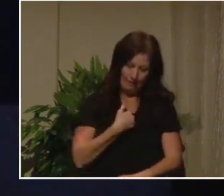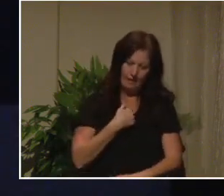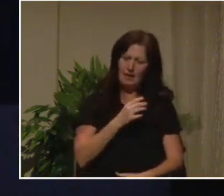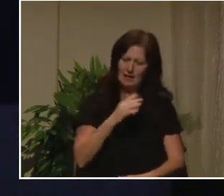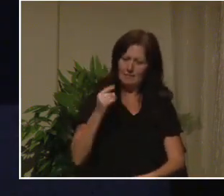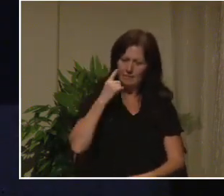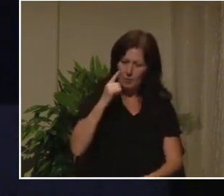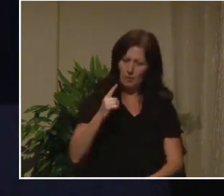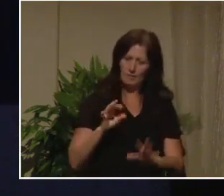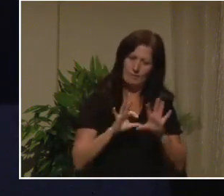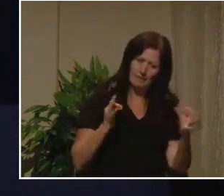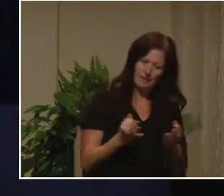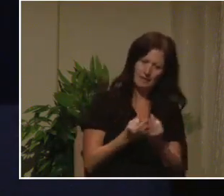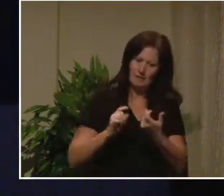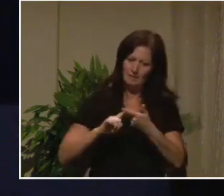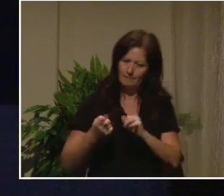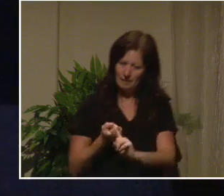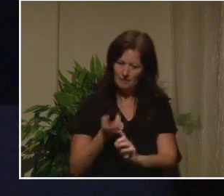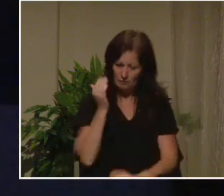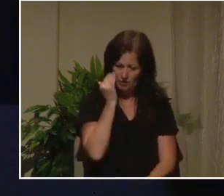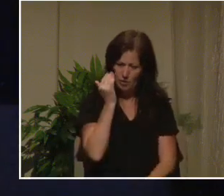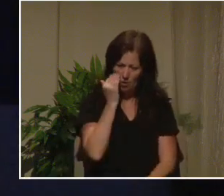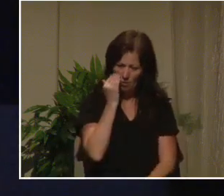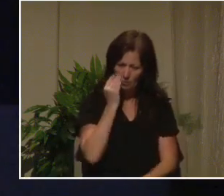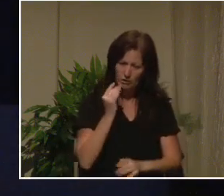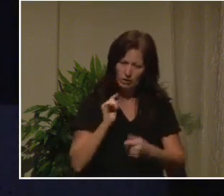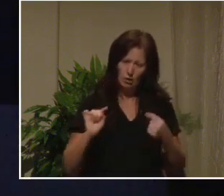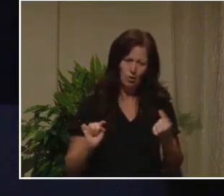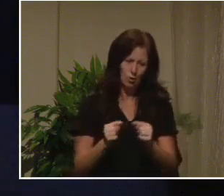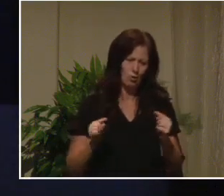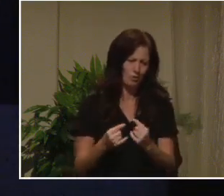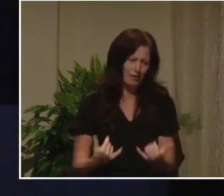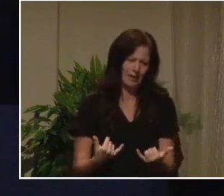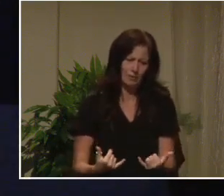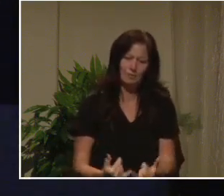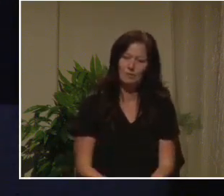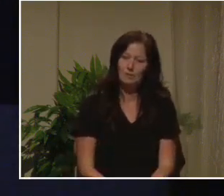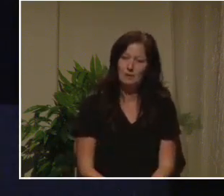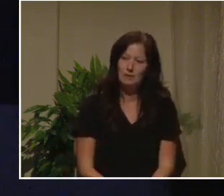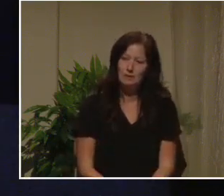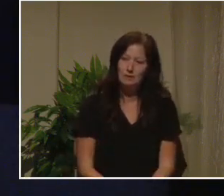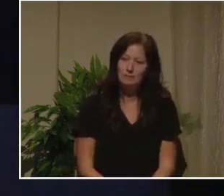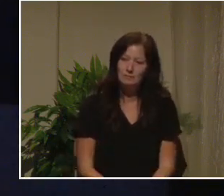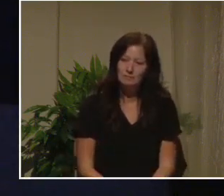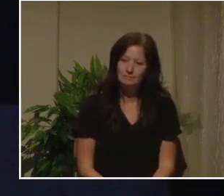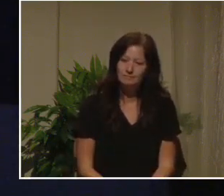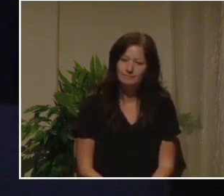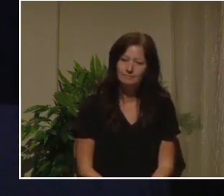are hurting.